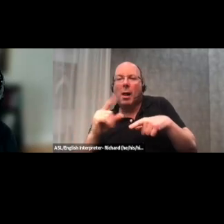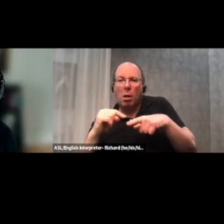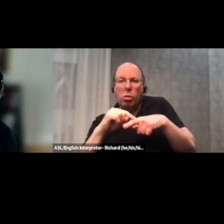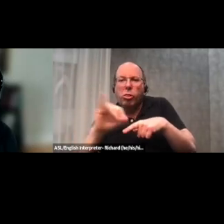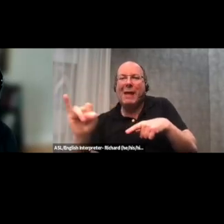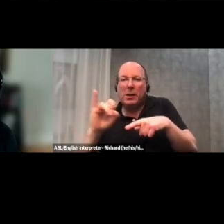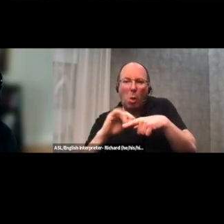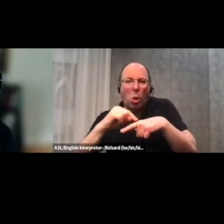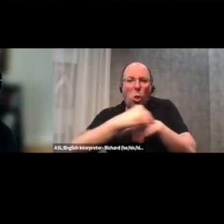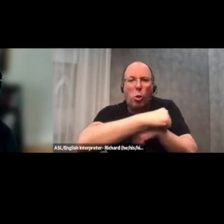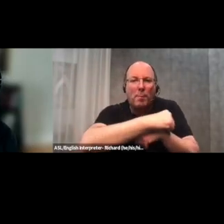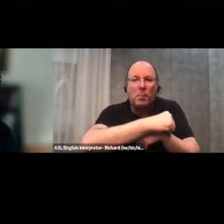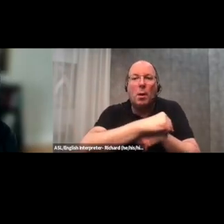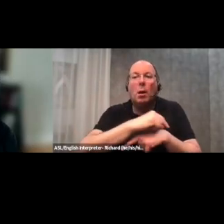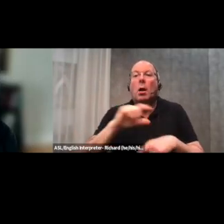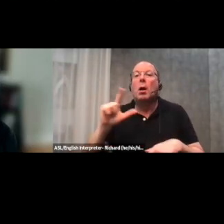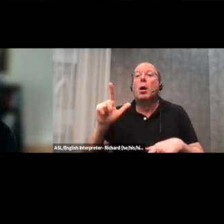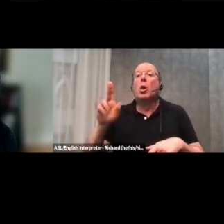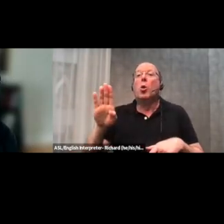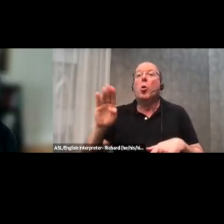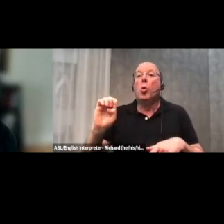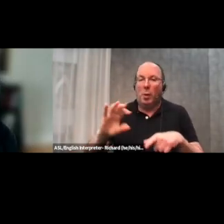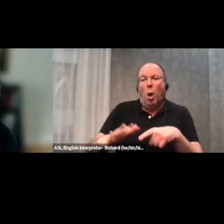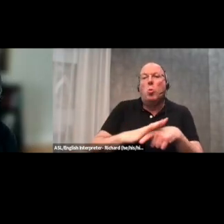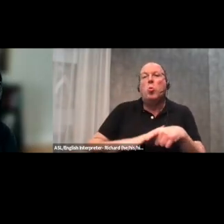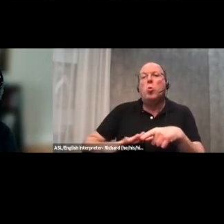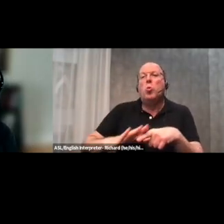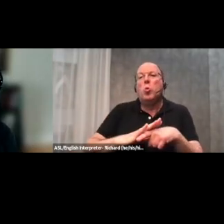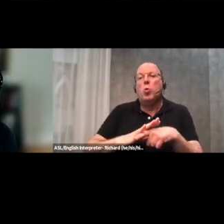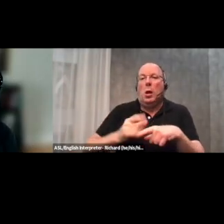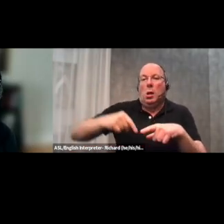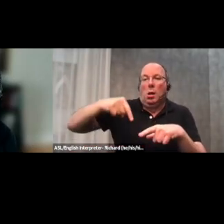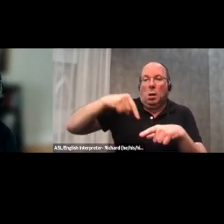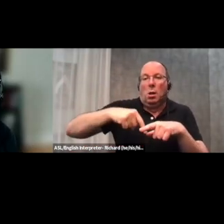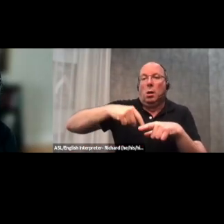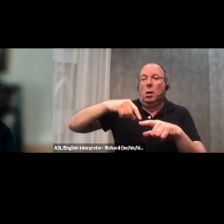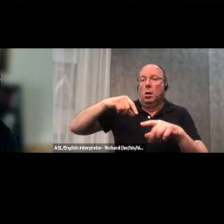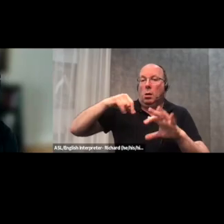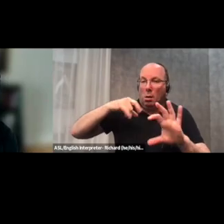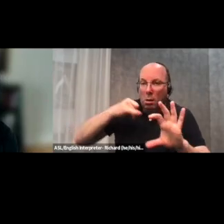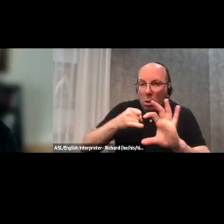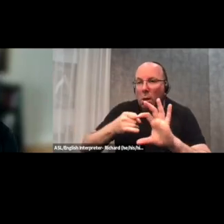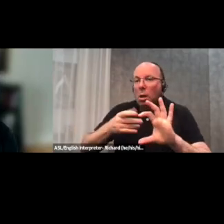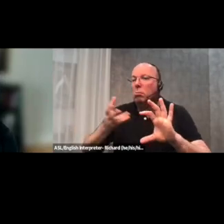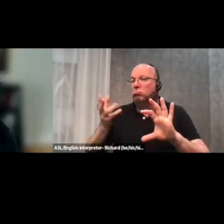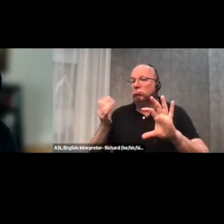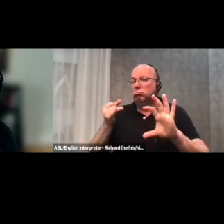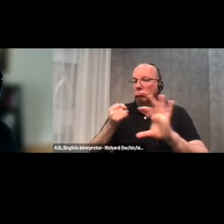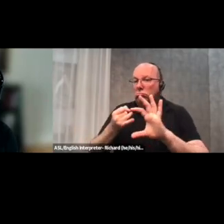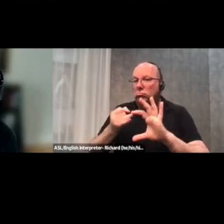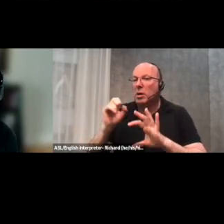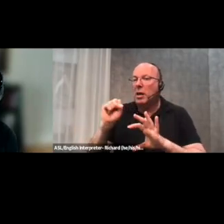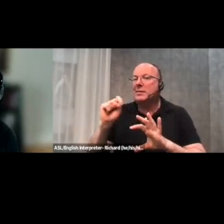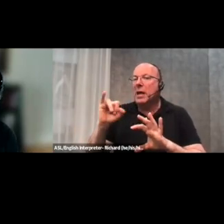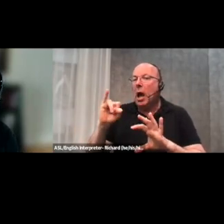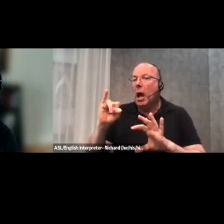reduces the number of micro tears and thus reduces the likelihood of an STI being transmitted. Now, it's